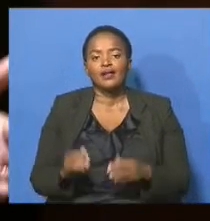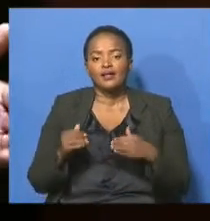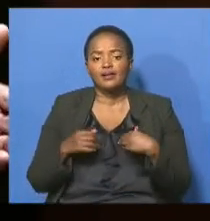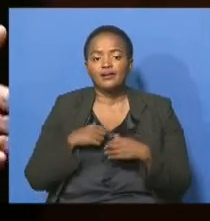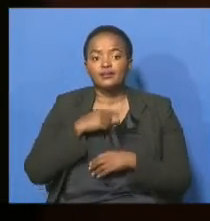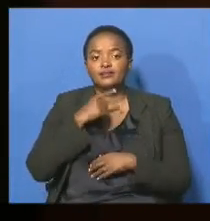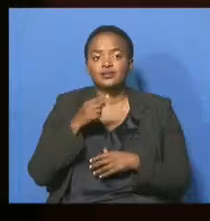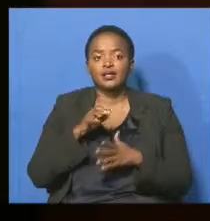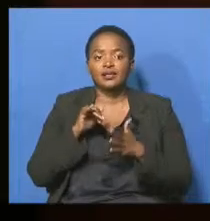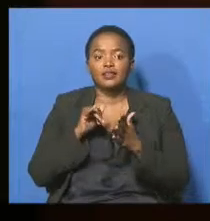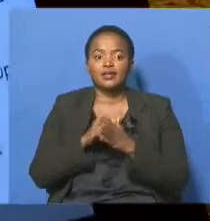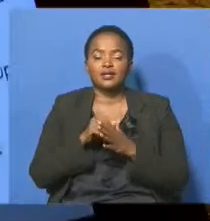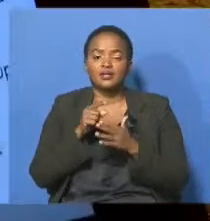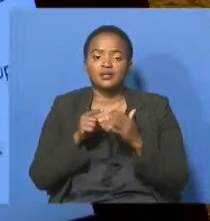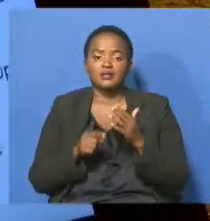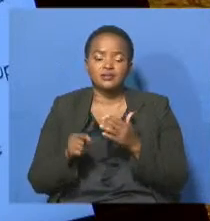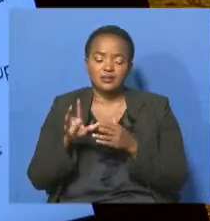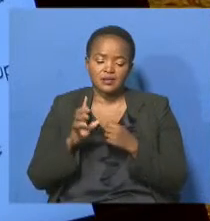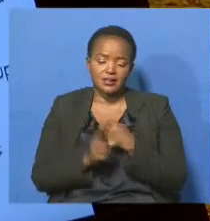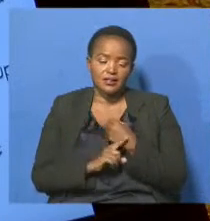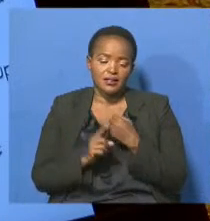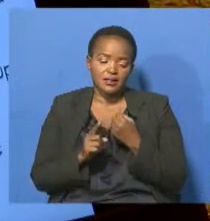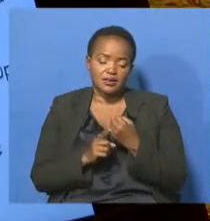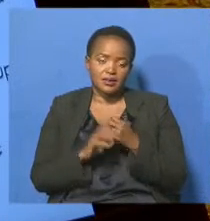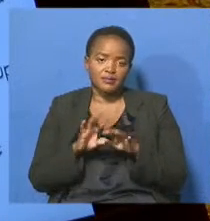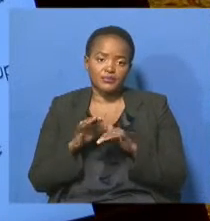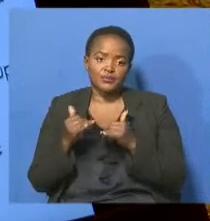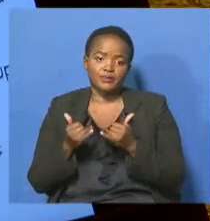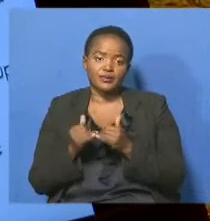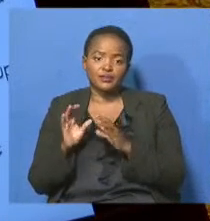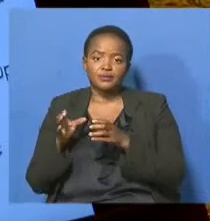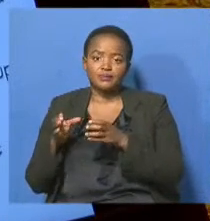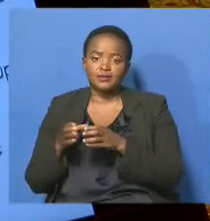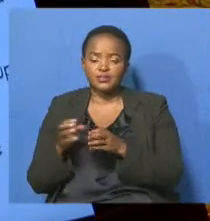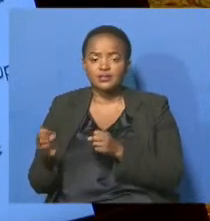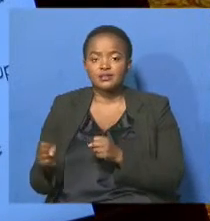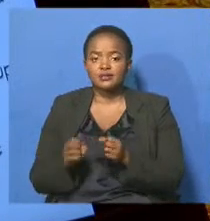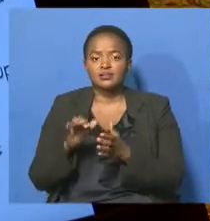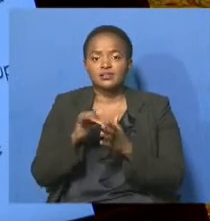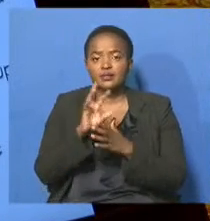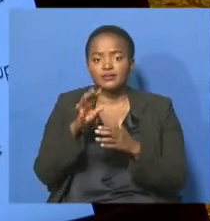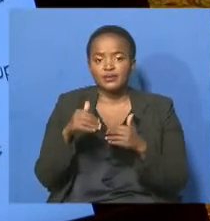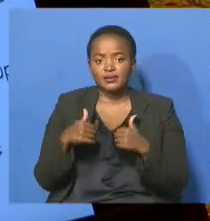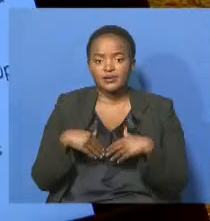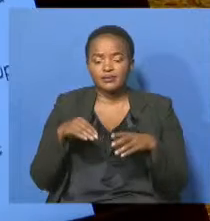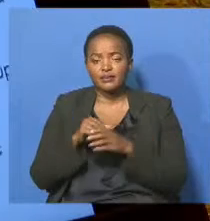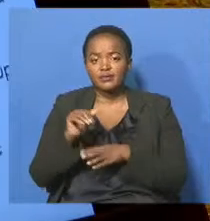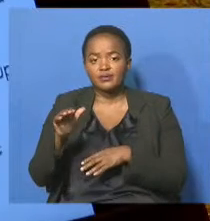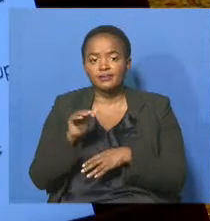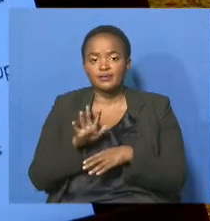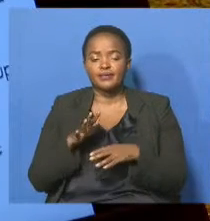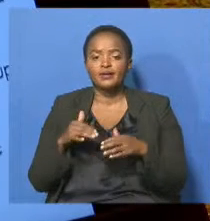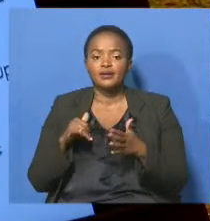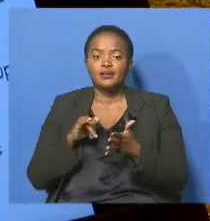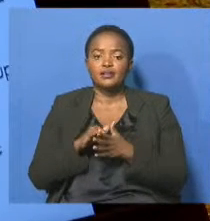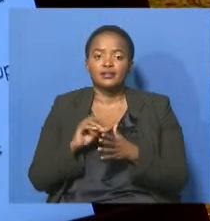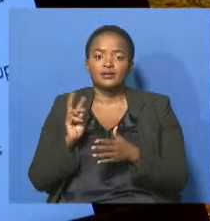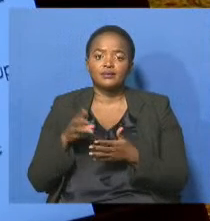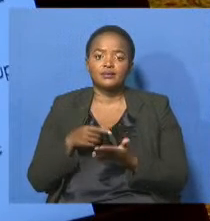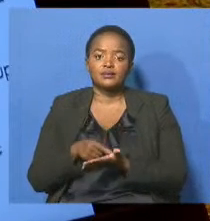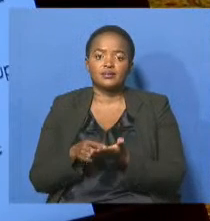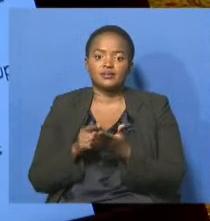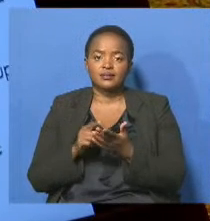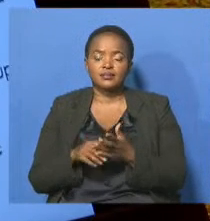said, those are the crime, the community policing strategies that we have. I had already discussed on them, the